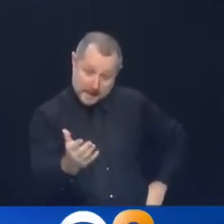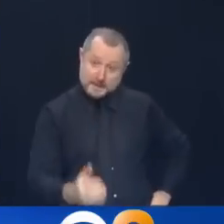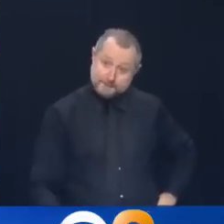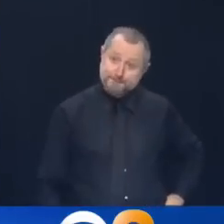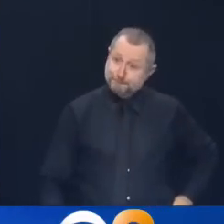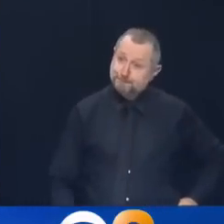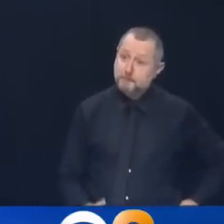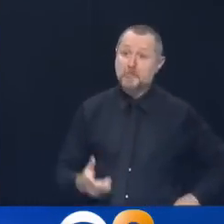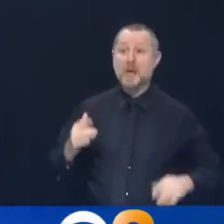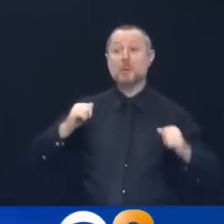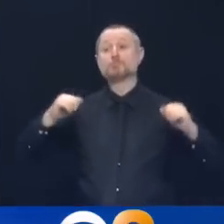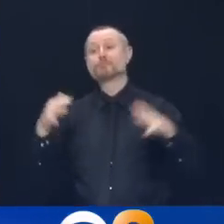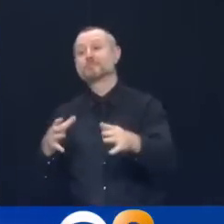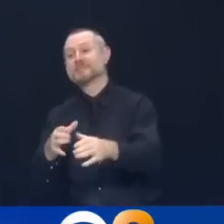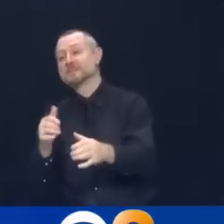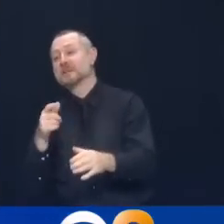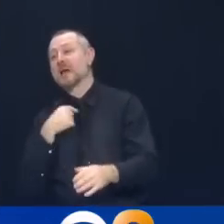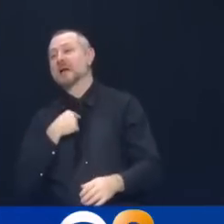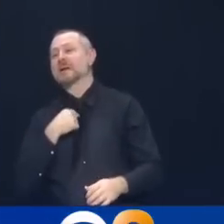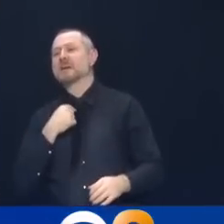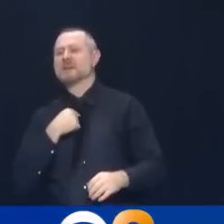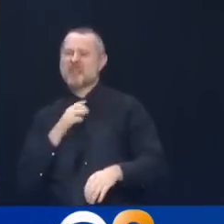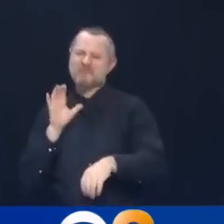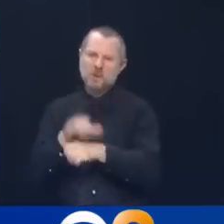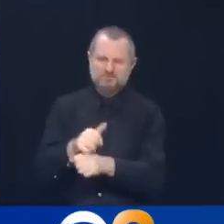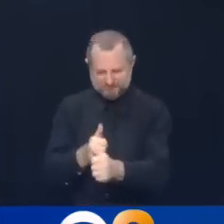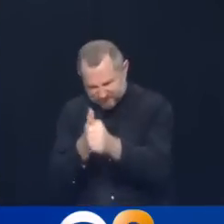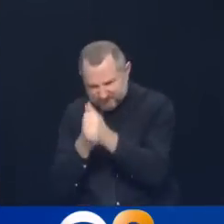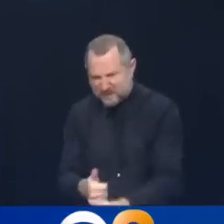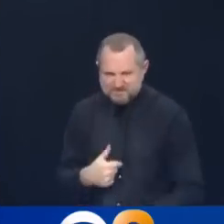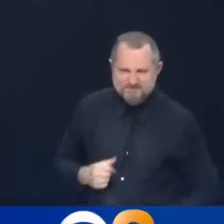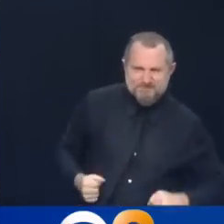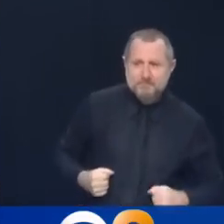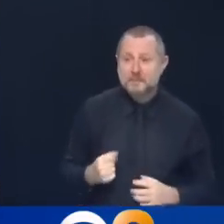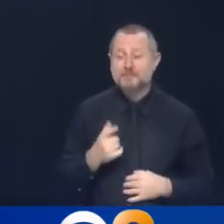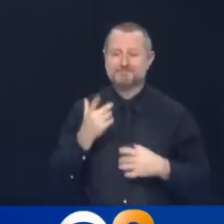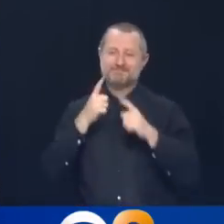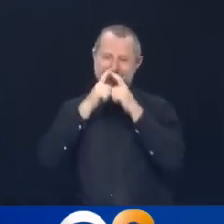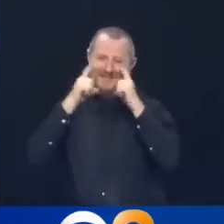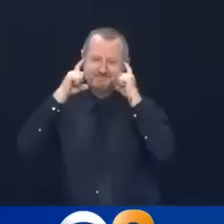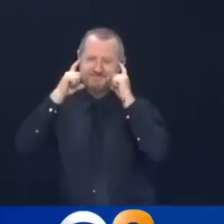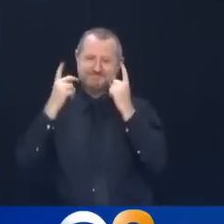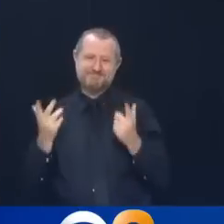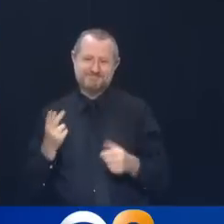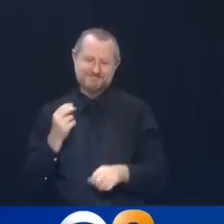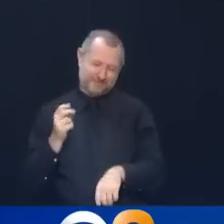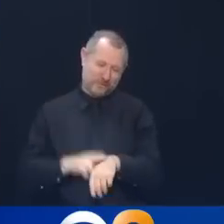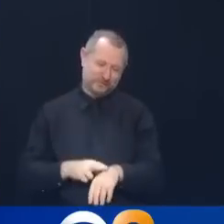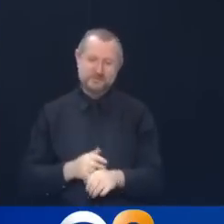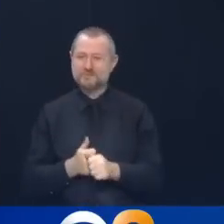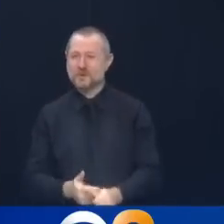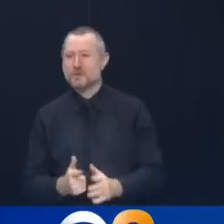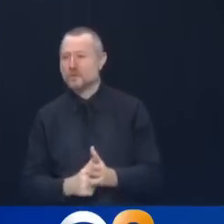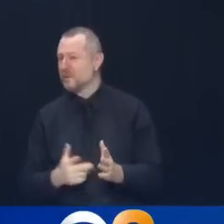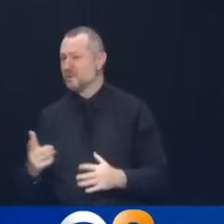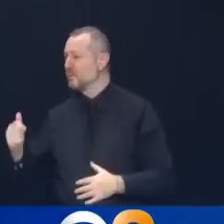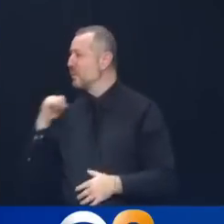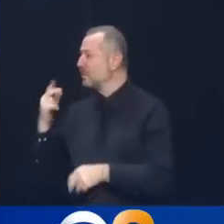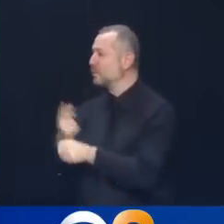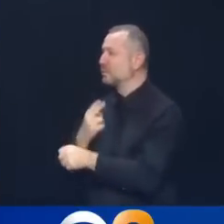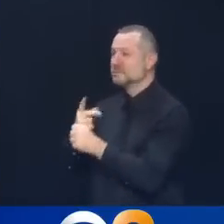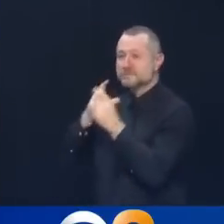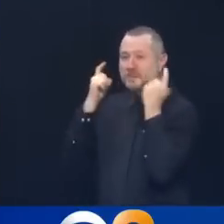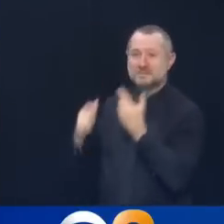How do I enforce the mask ordinance? It's hard. A lot of people don't wear a mask. What